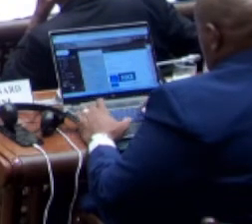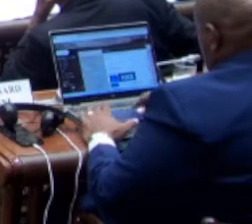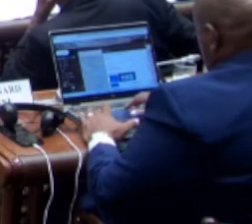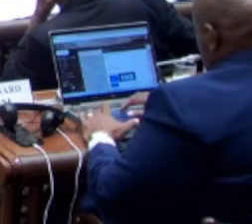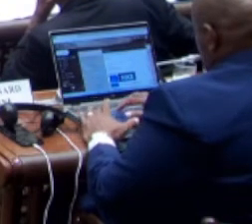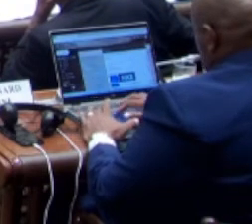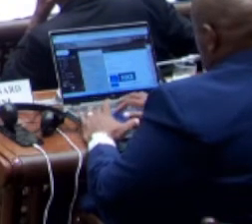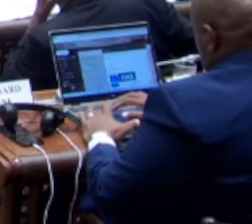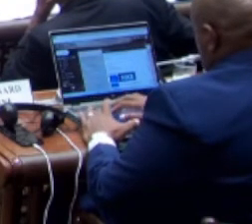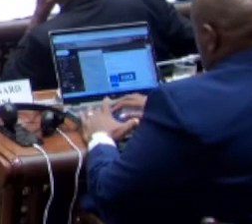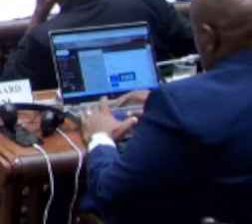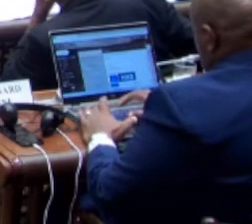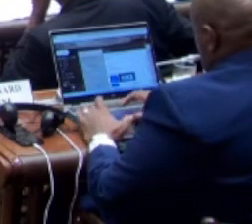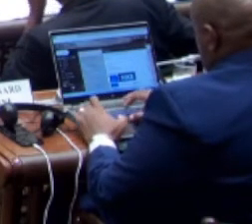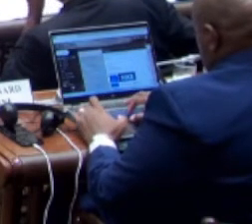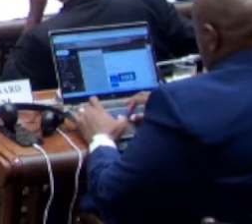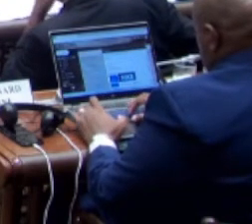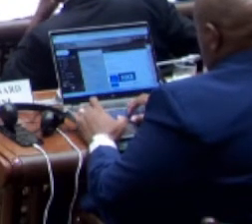scheme.